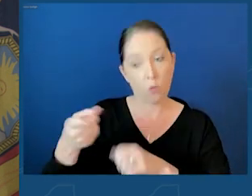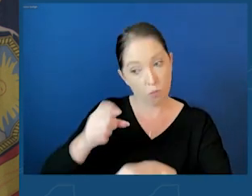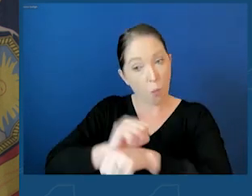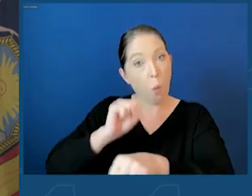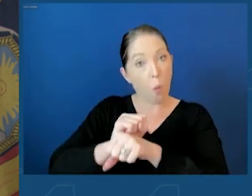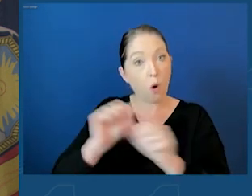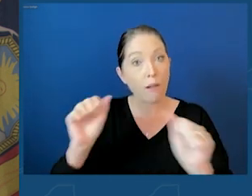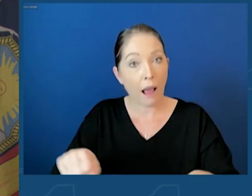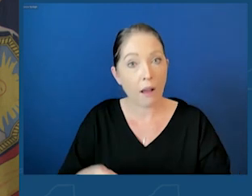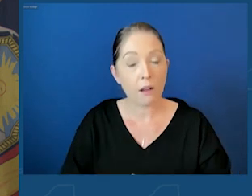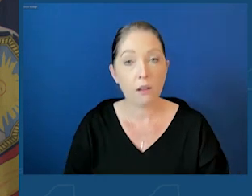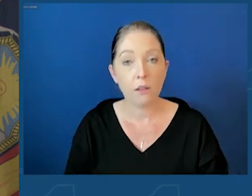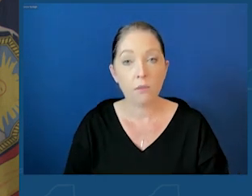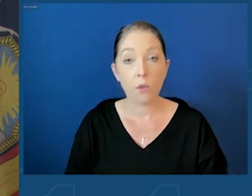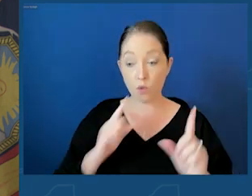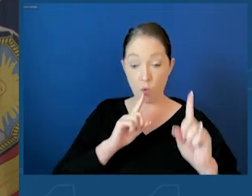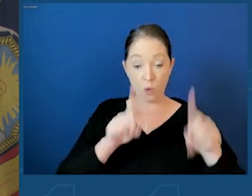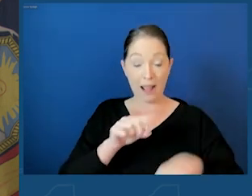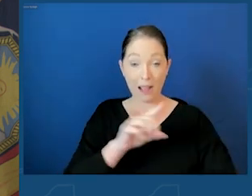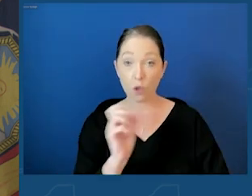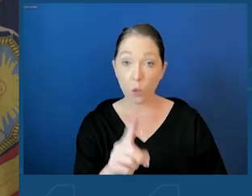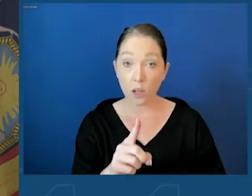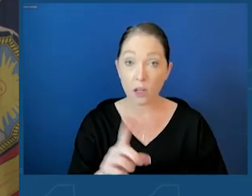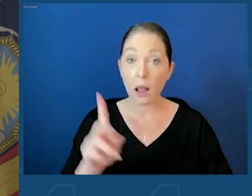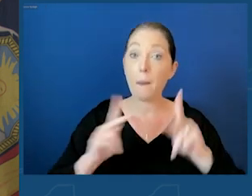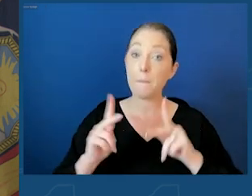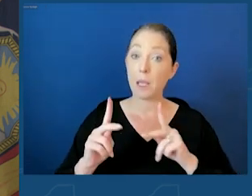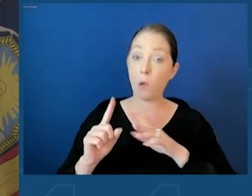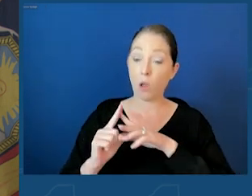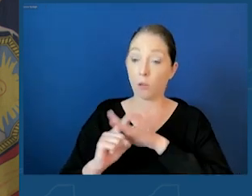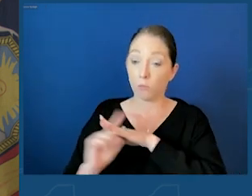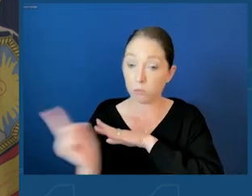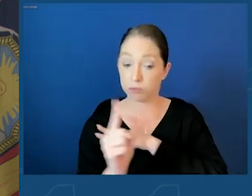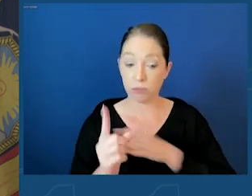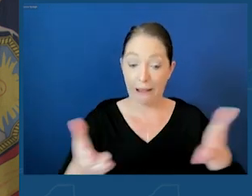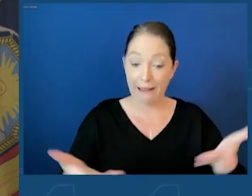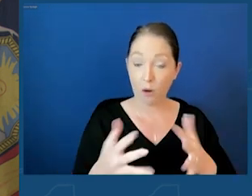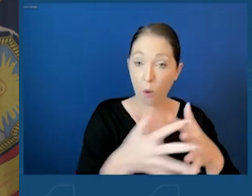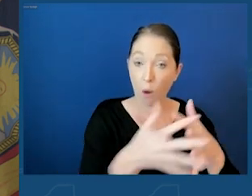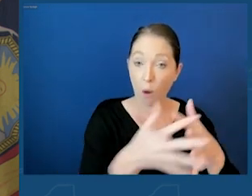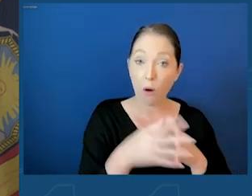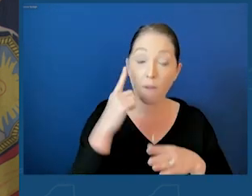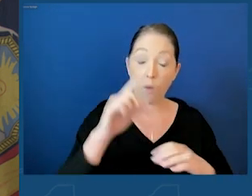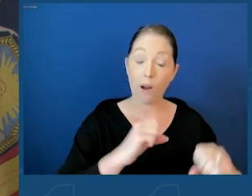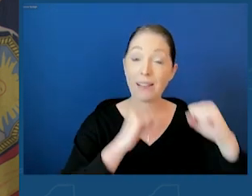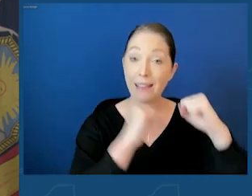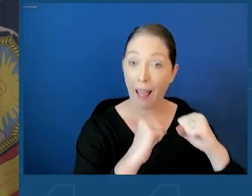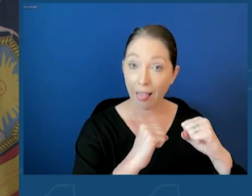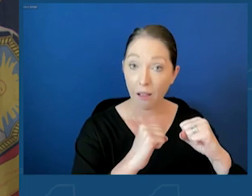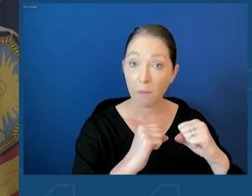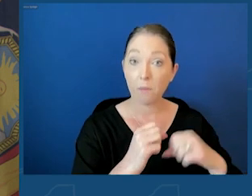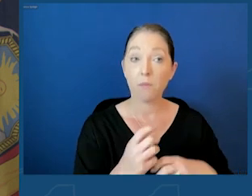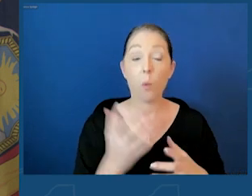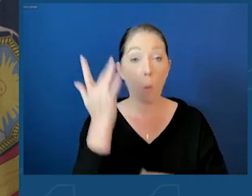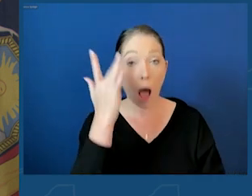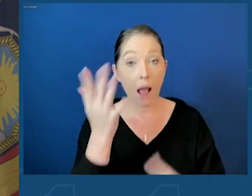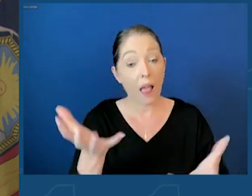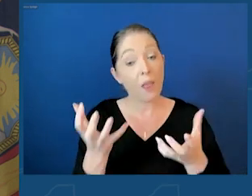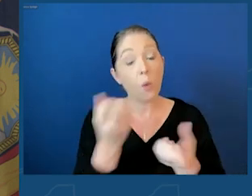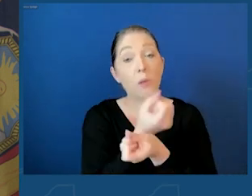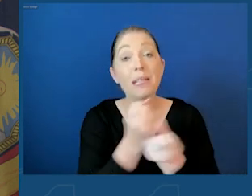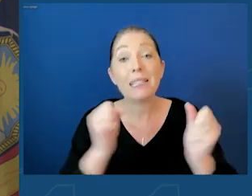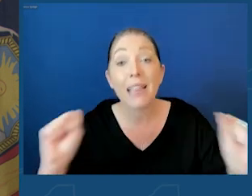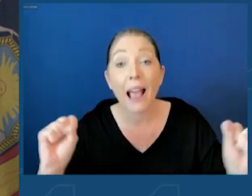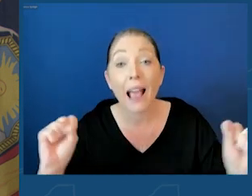question, people are coming here to seek asylum status here in the United States so they can be safe and ultimately work to